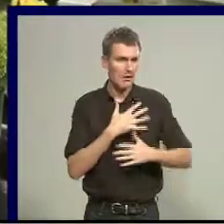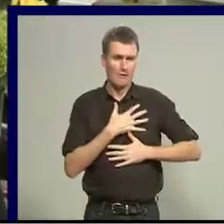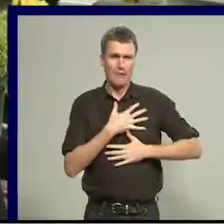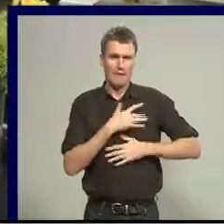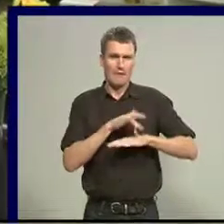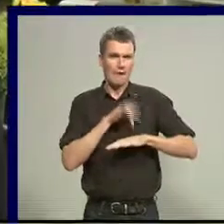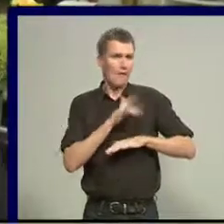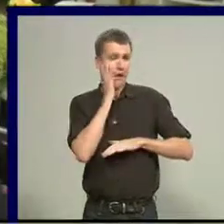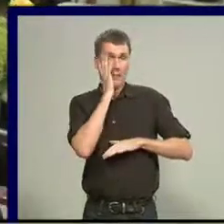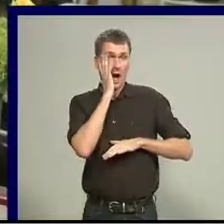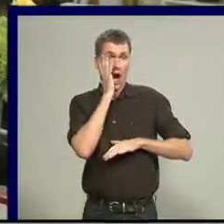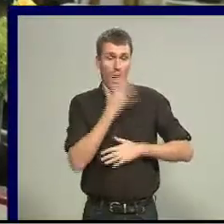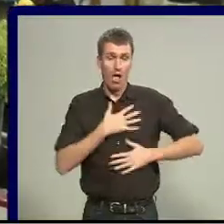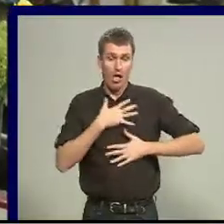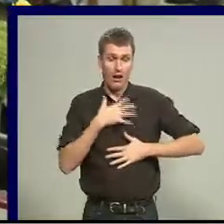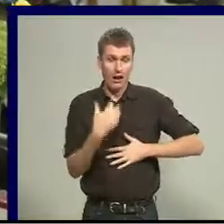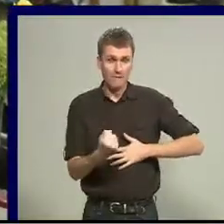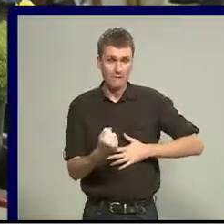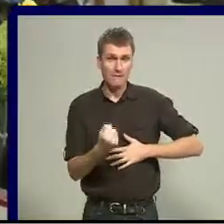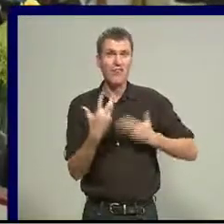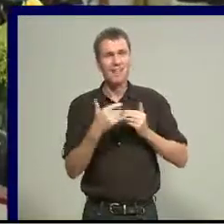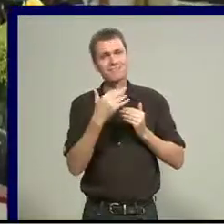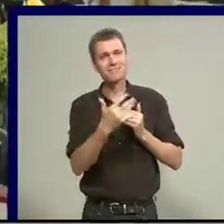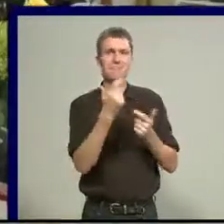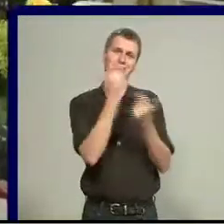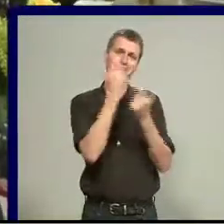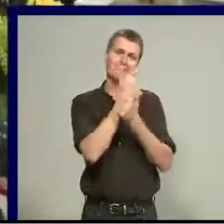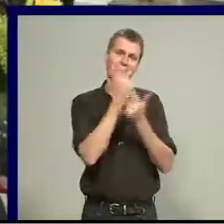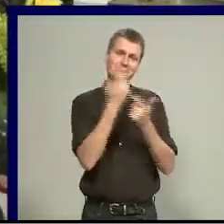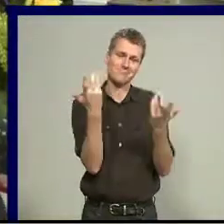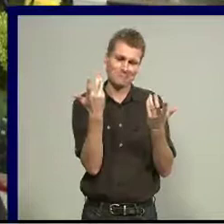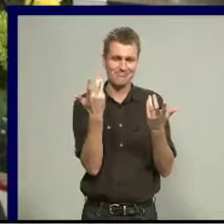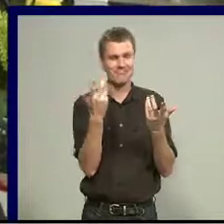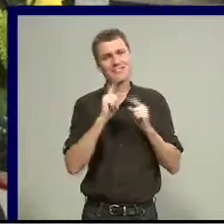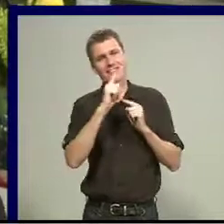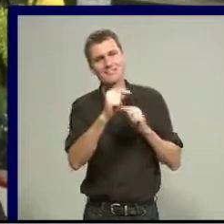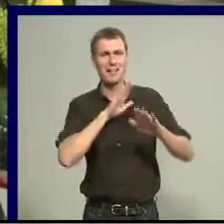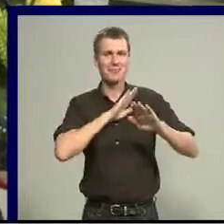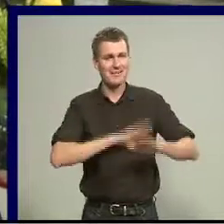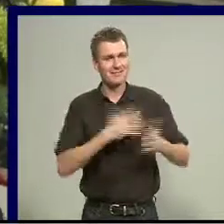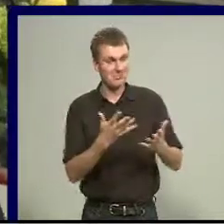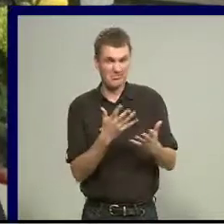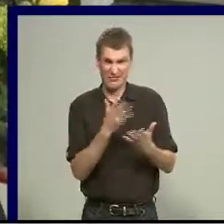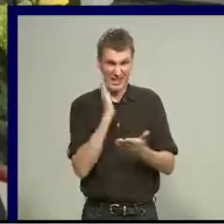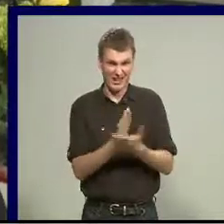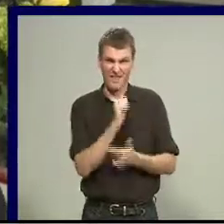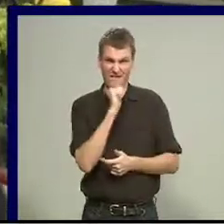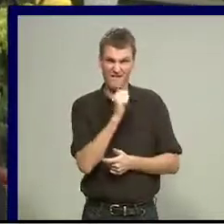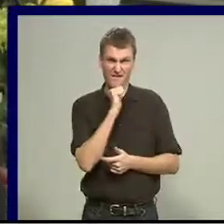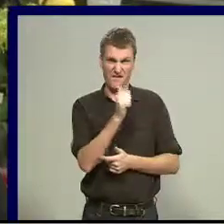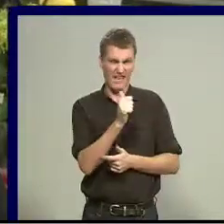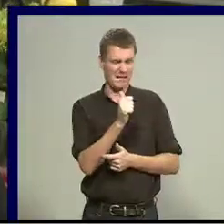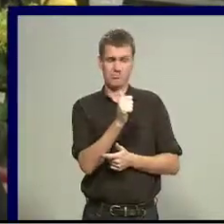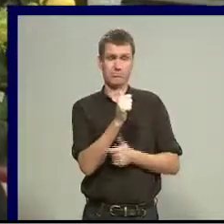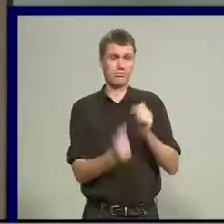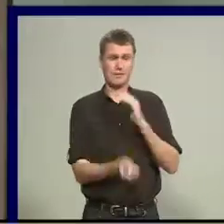went, oh my God, type thing. But then I had a bit of a laugh about it after it all calmed down, and you realise it was quite a funny,